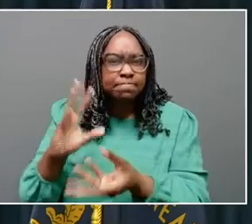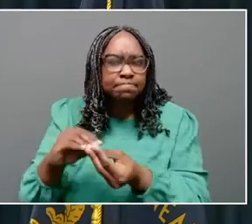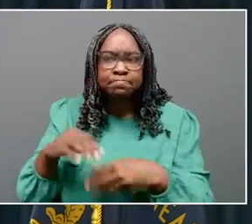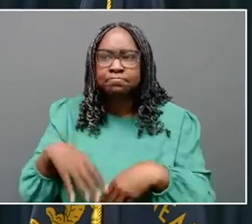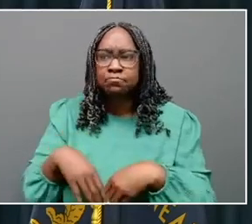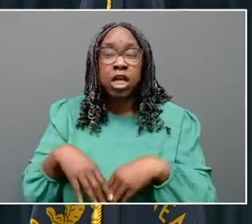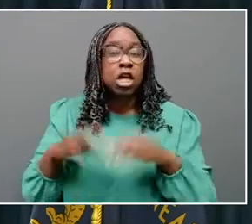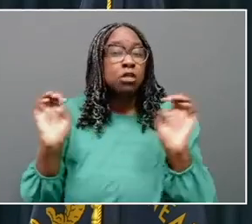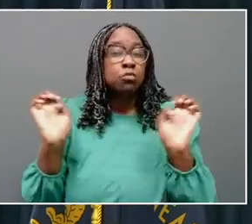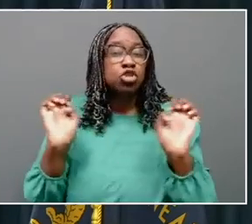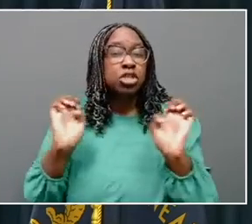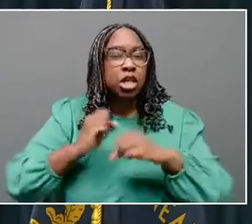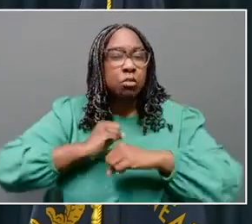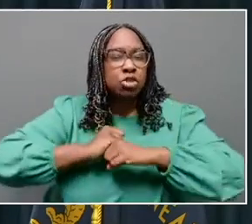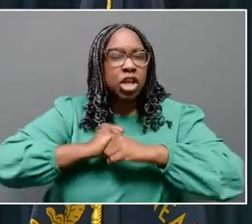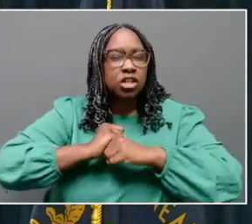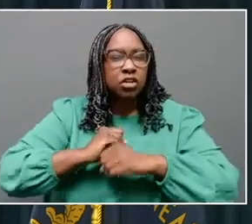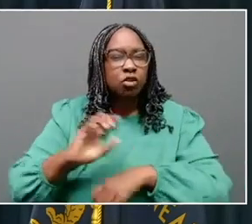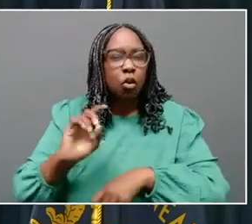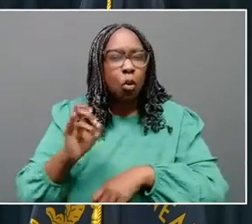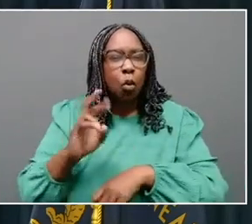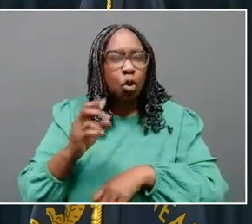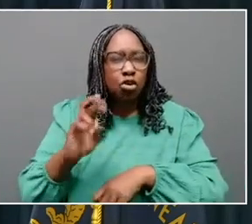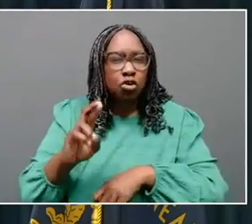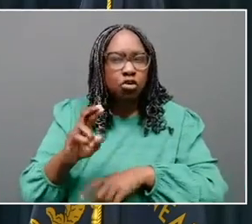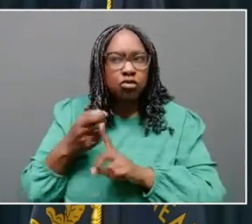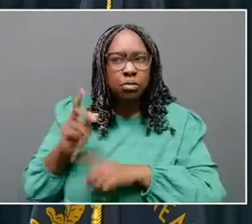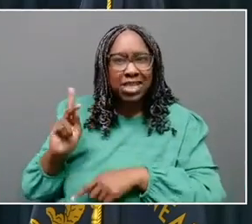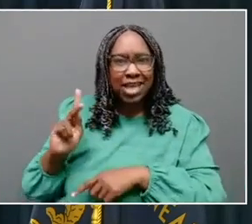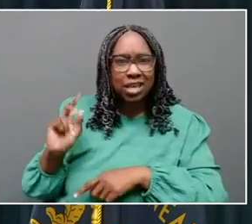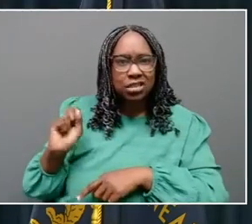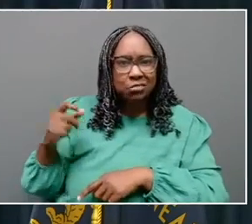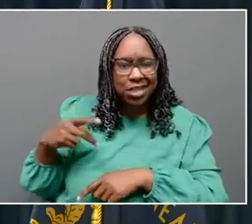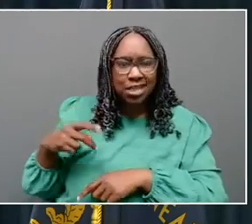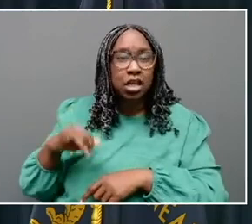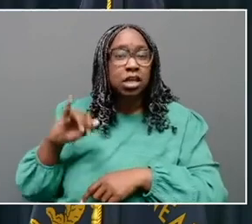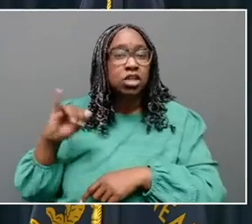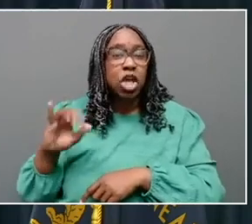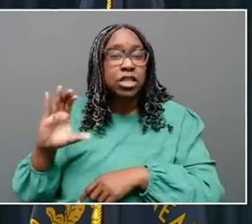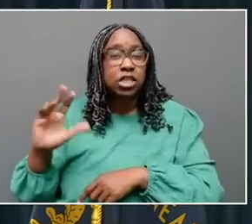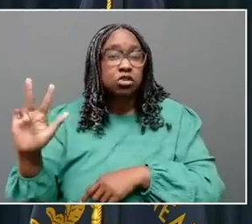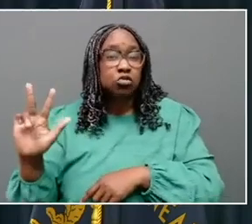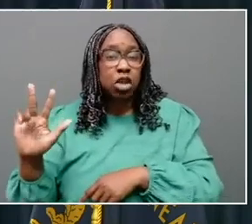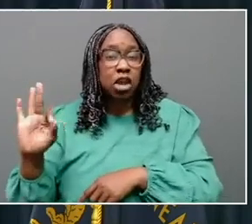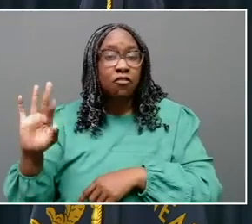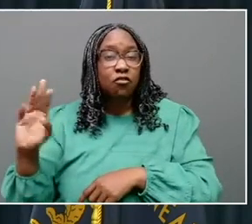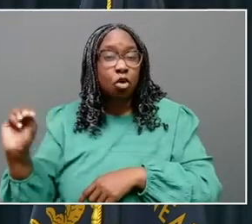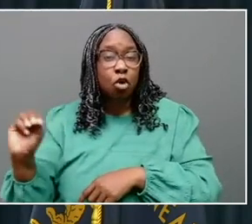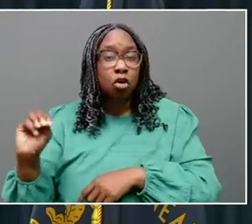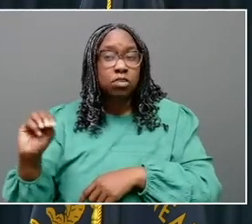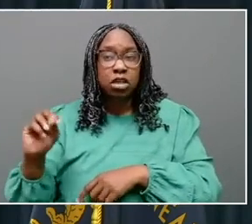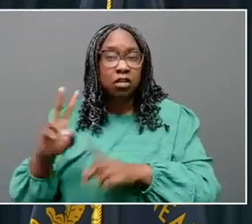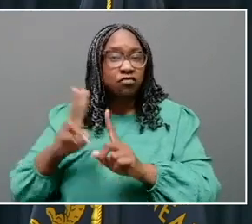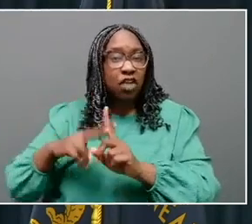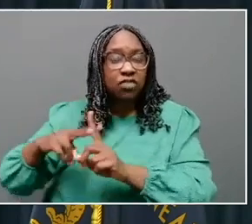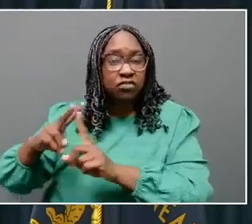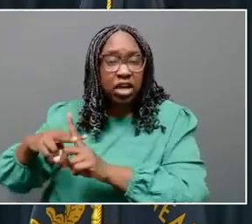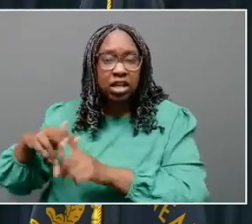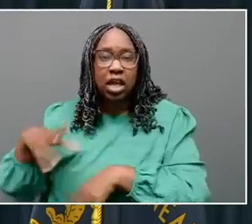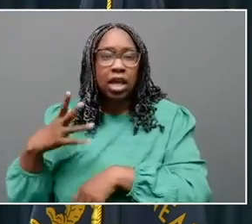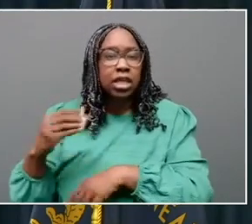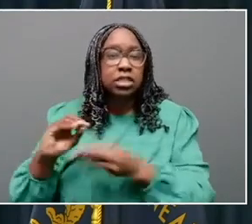orders served by KSP, the amount of electronic JC3 forms filed, and the number of individuals who received services from one